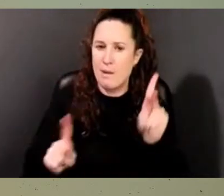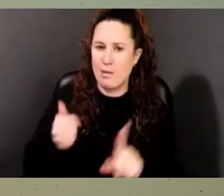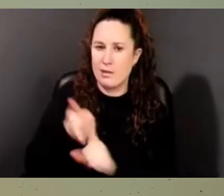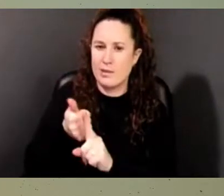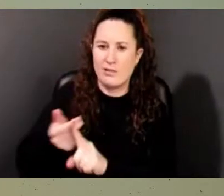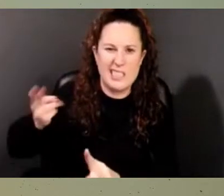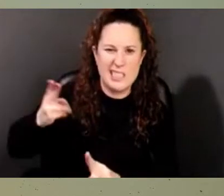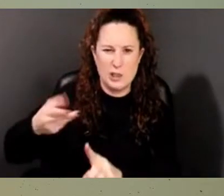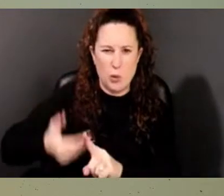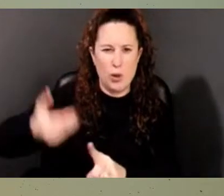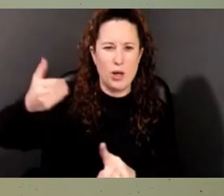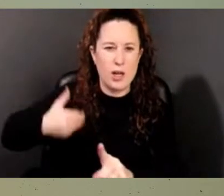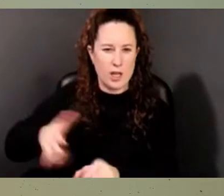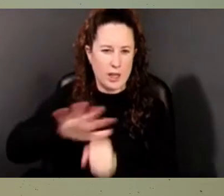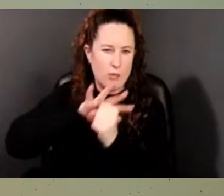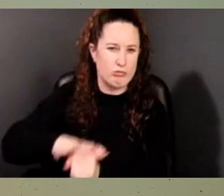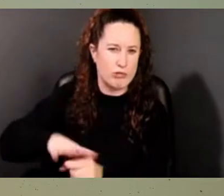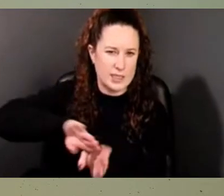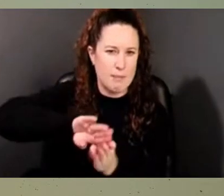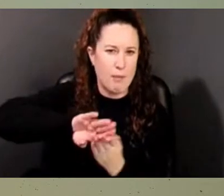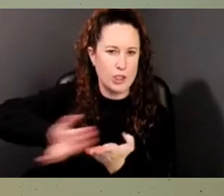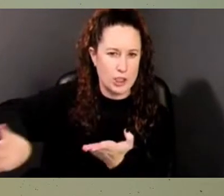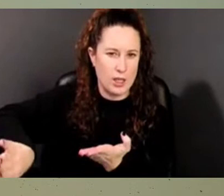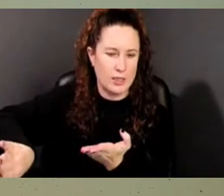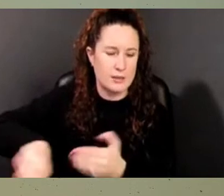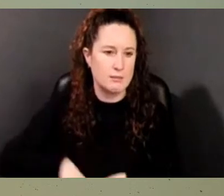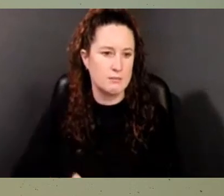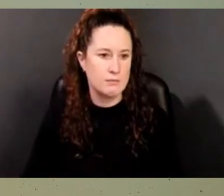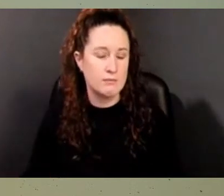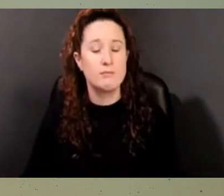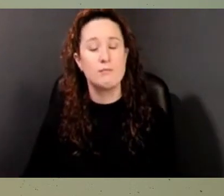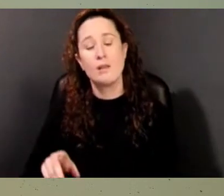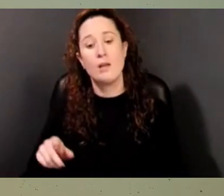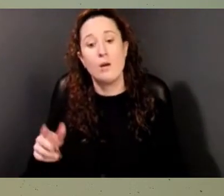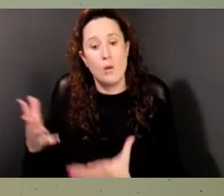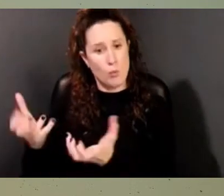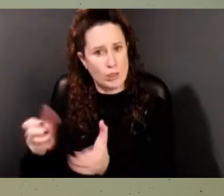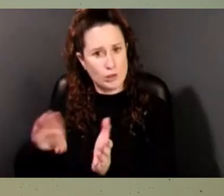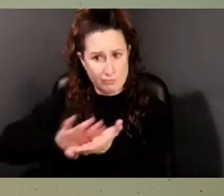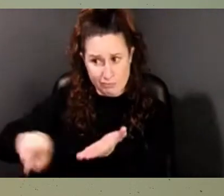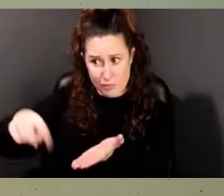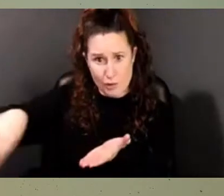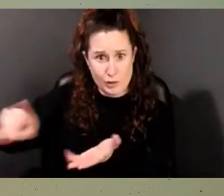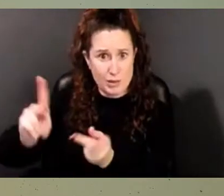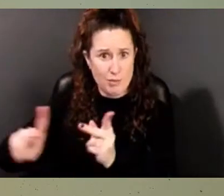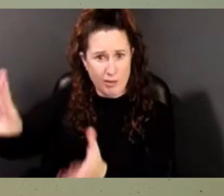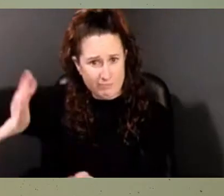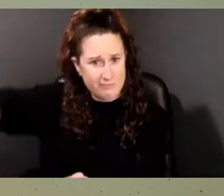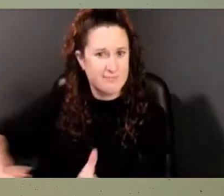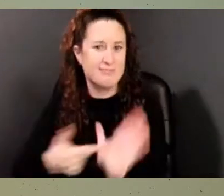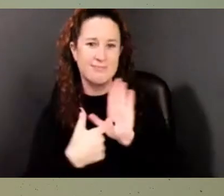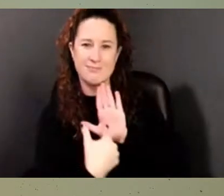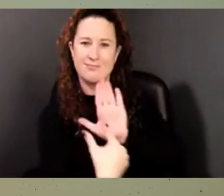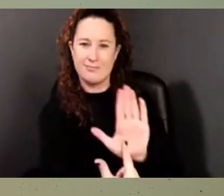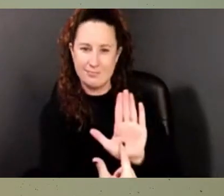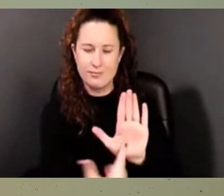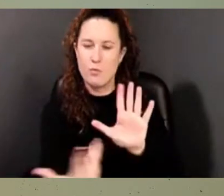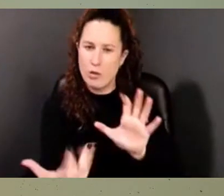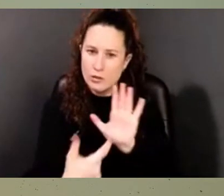people. Through the project, the site endeavors to give voice to people whose stories have largely been lost to